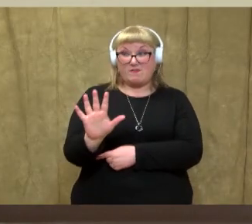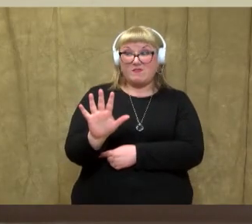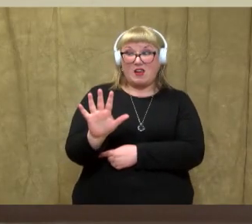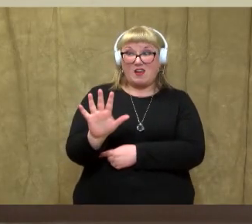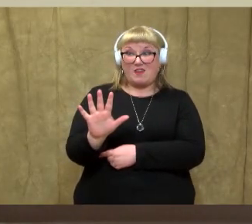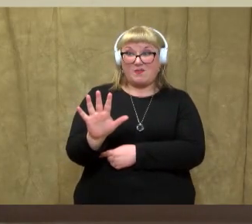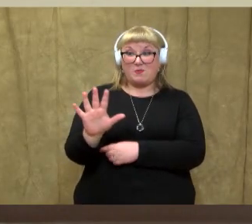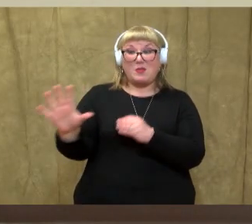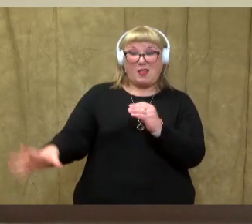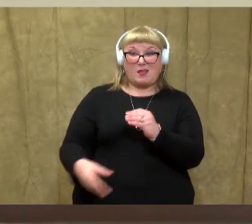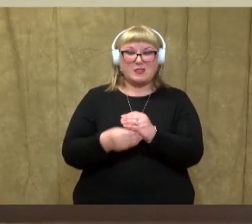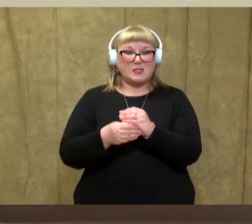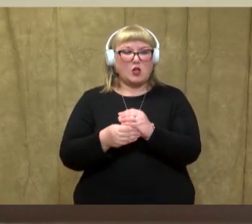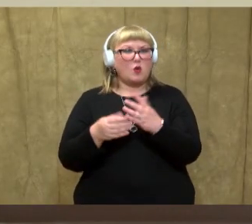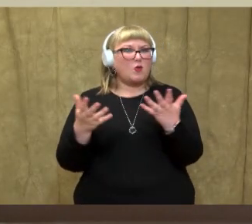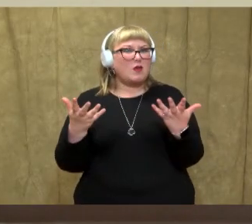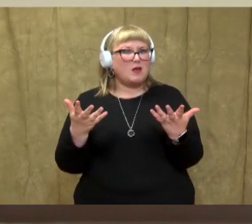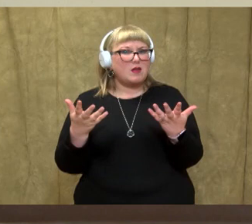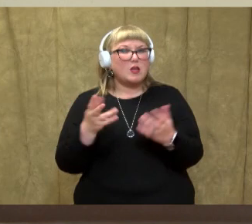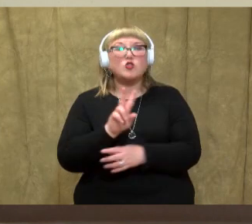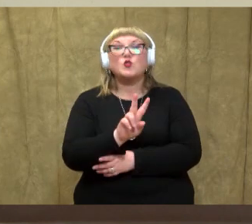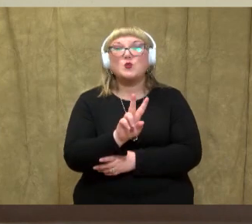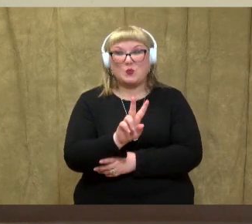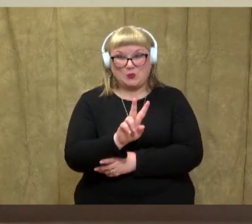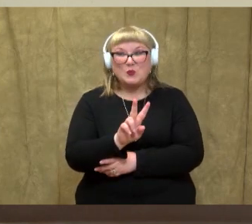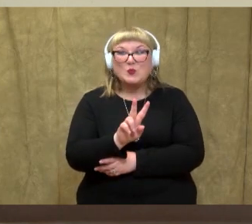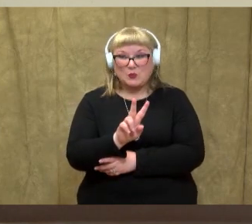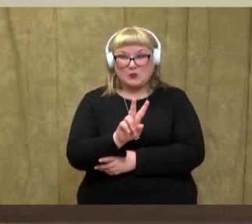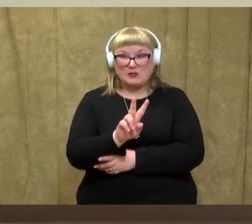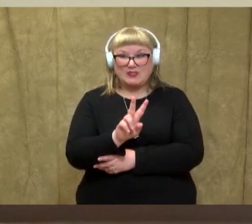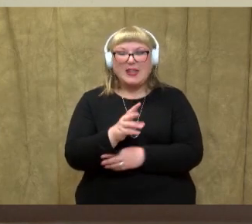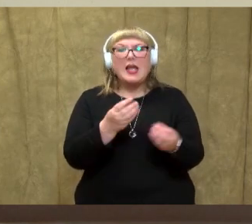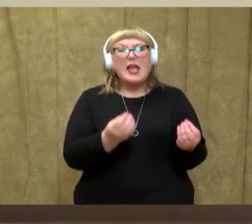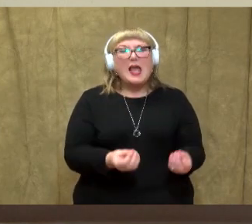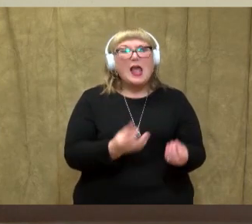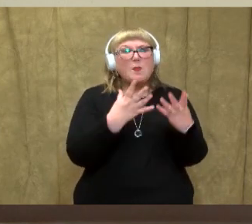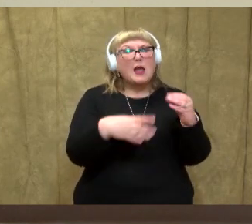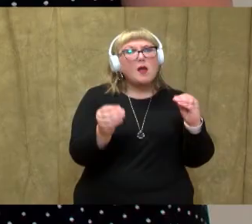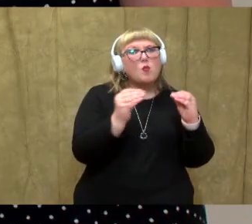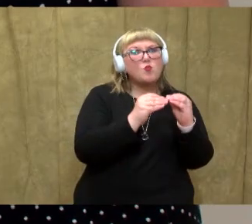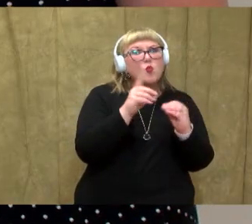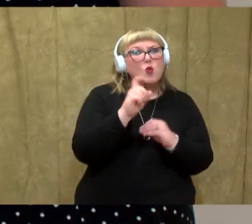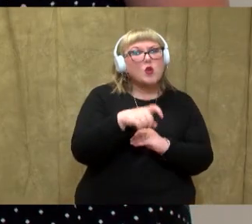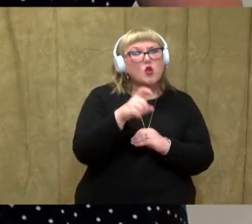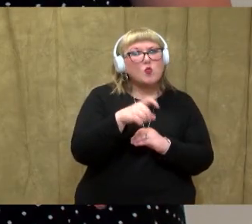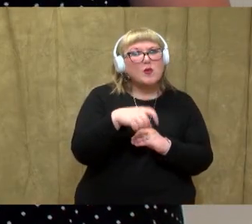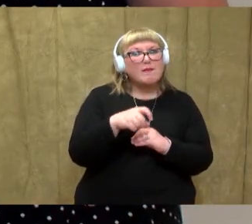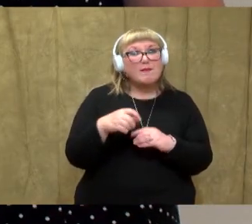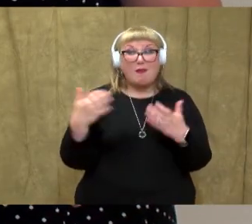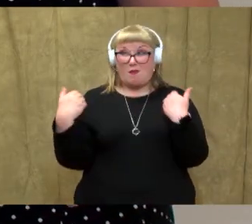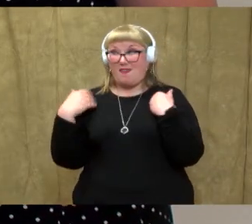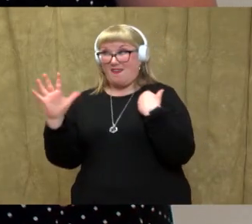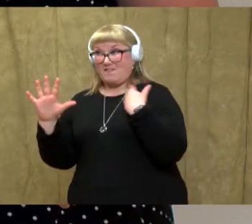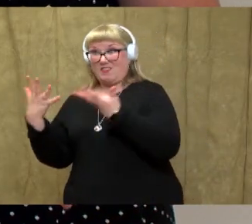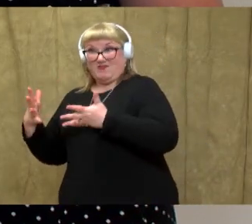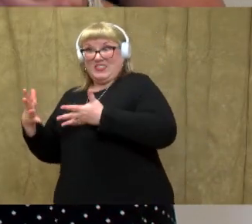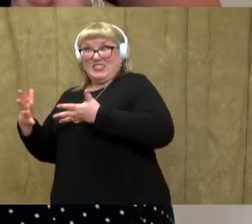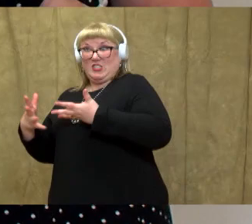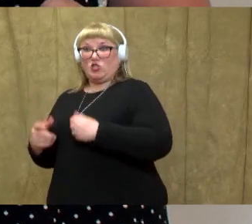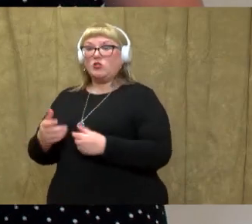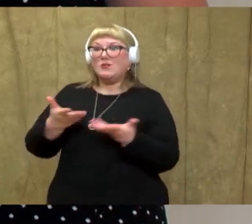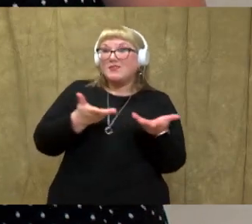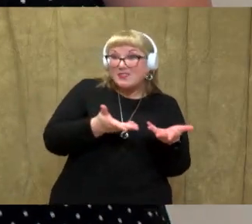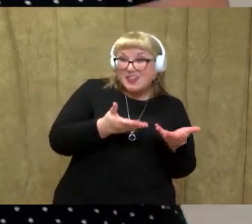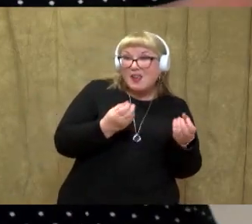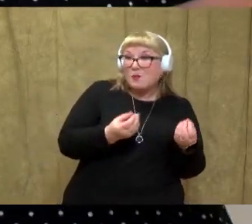5 plus 2. So how many more pepperonis do we need to add?